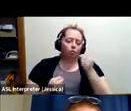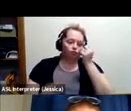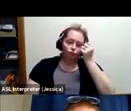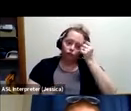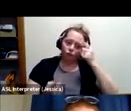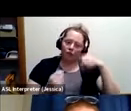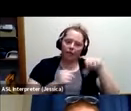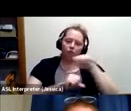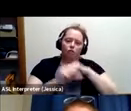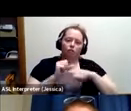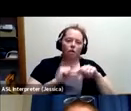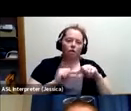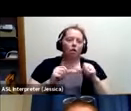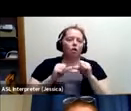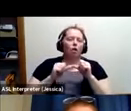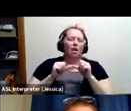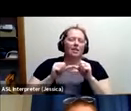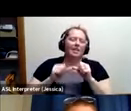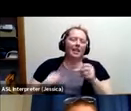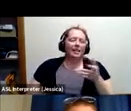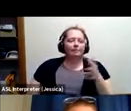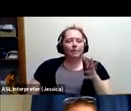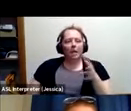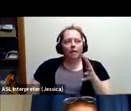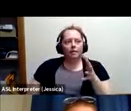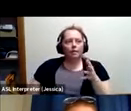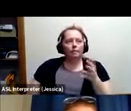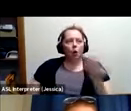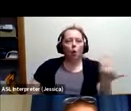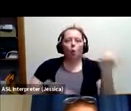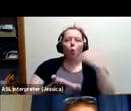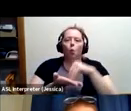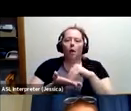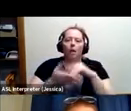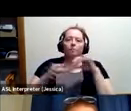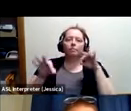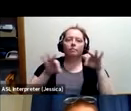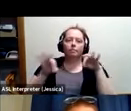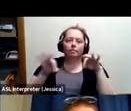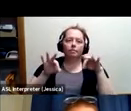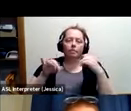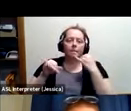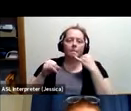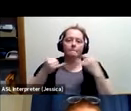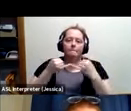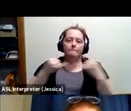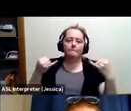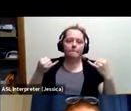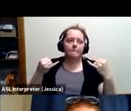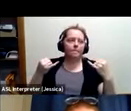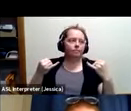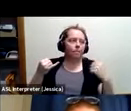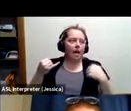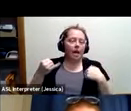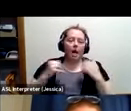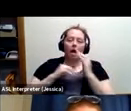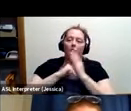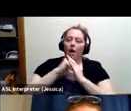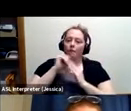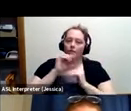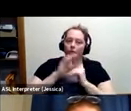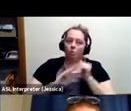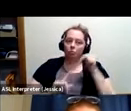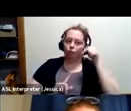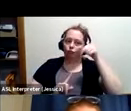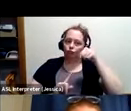constantly sort of define what your boundaries are, define what your comfort is, and sort of build a relationship that is affirming to